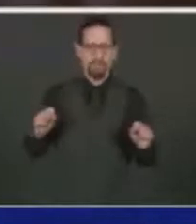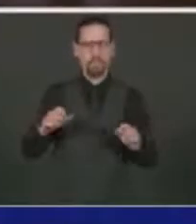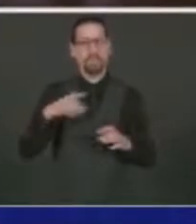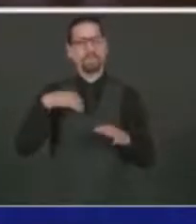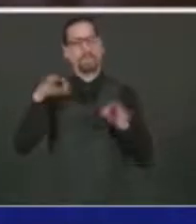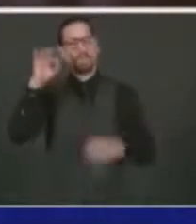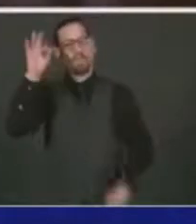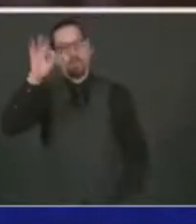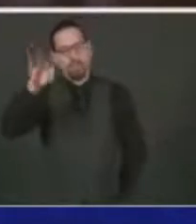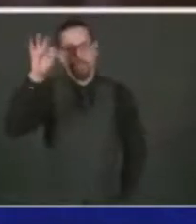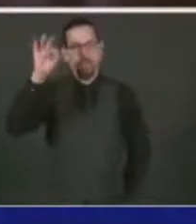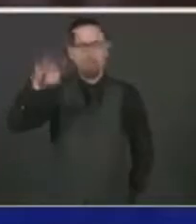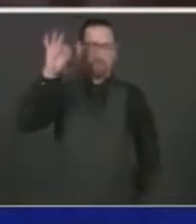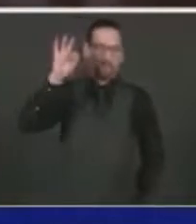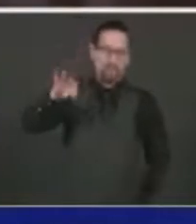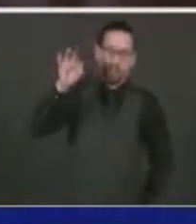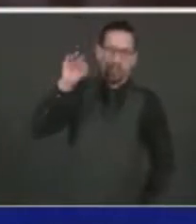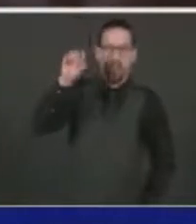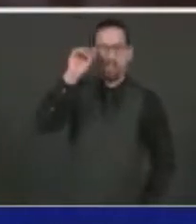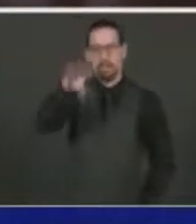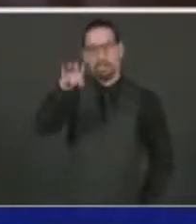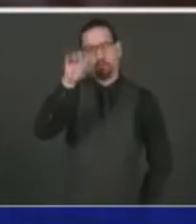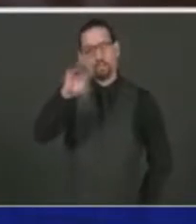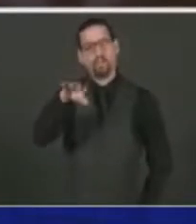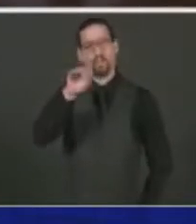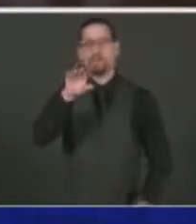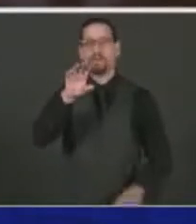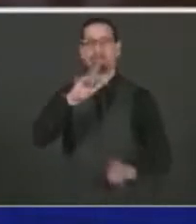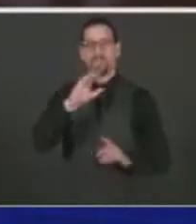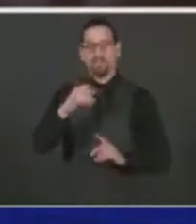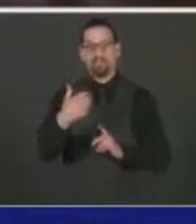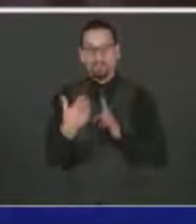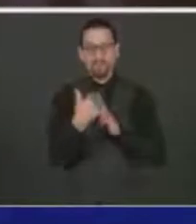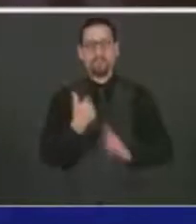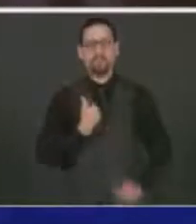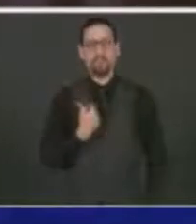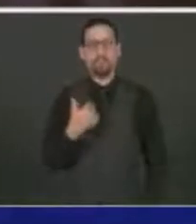remind myself of that shared responsibility.